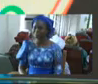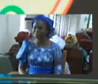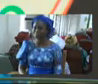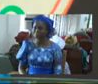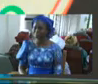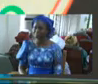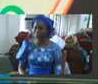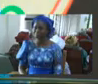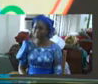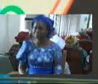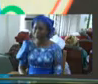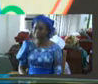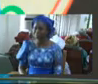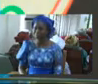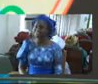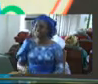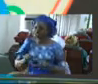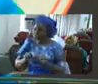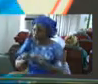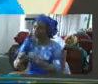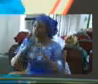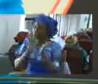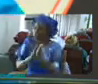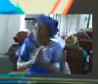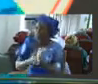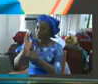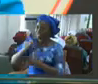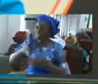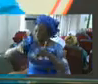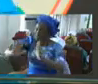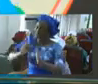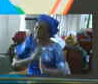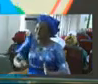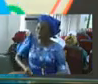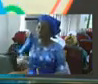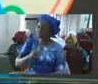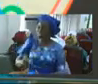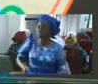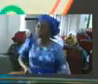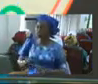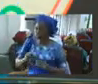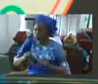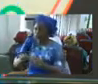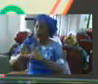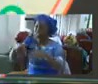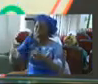I'm constantly praising God, so let them keep coming. I will keep on winning.